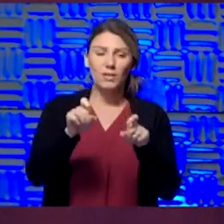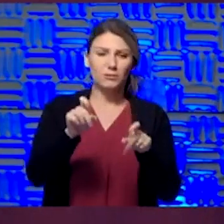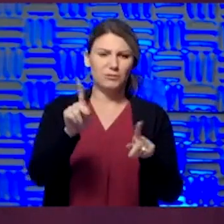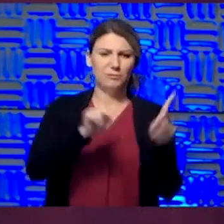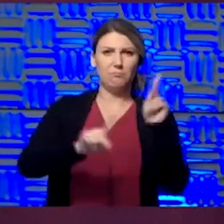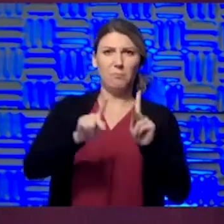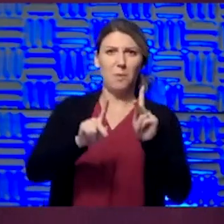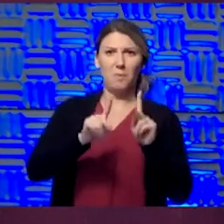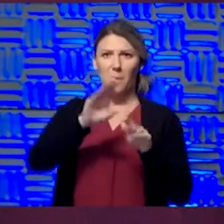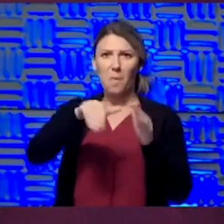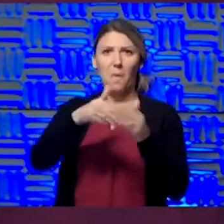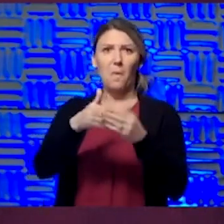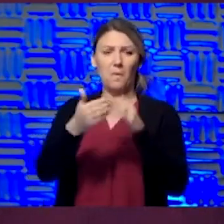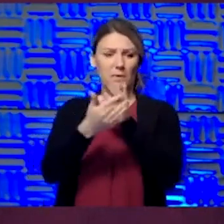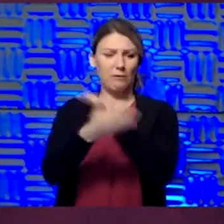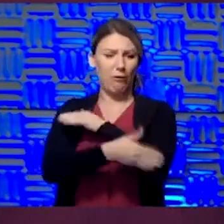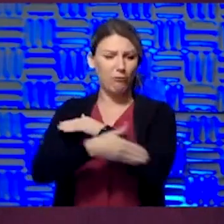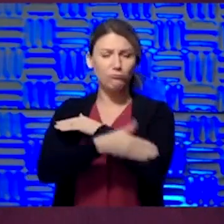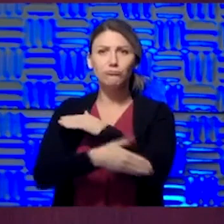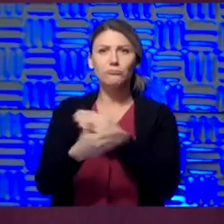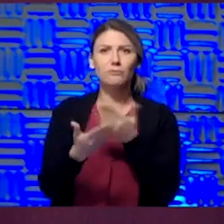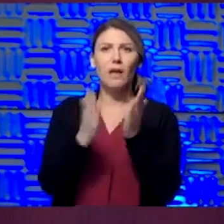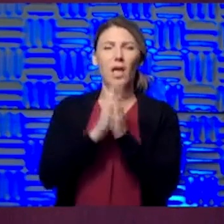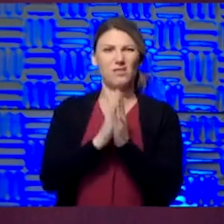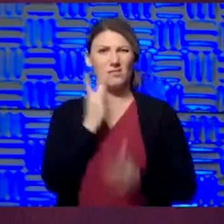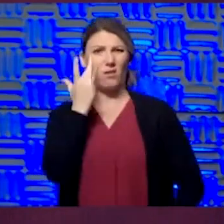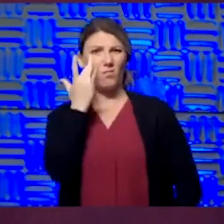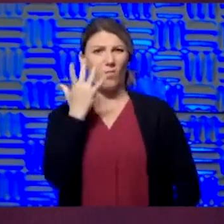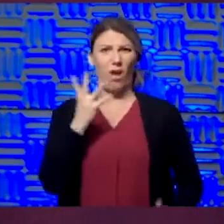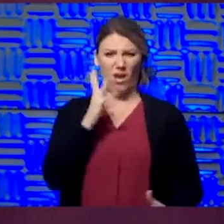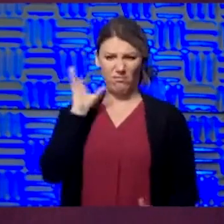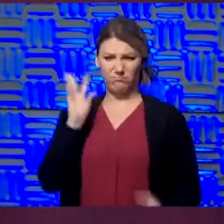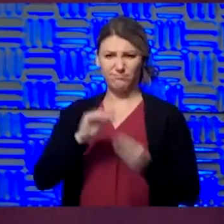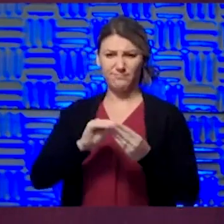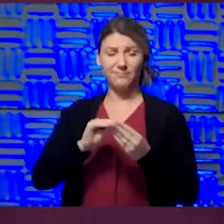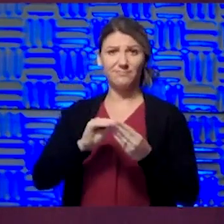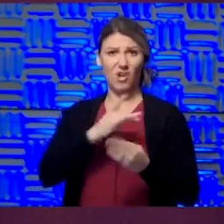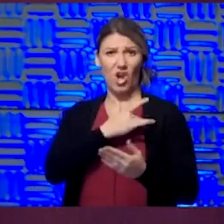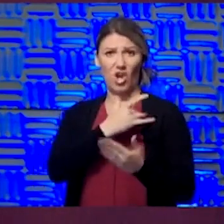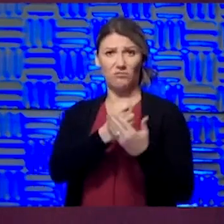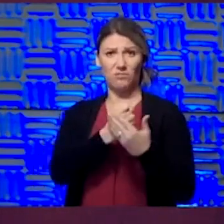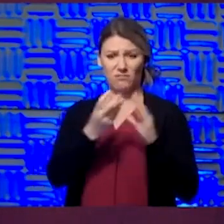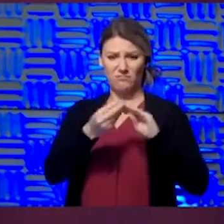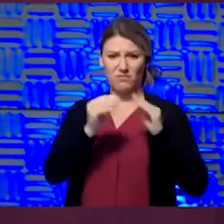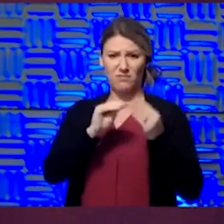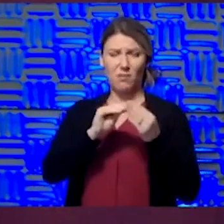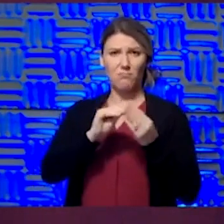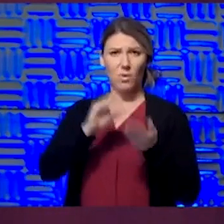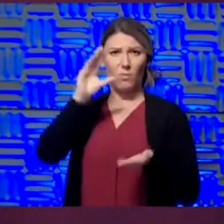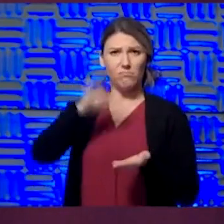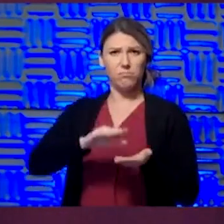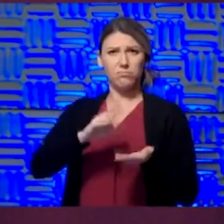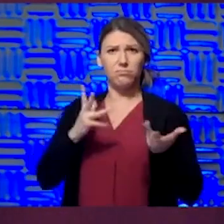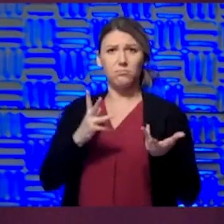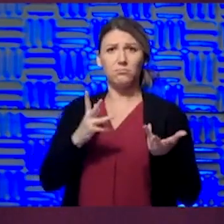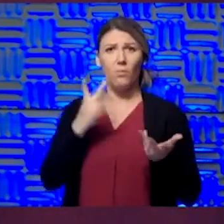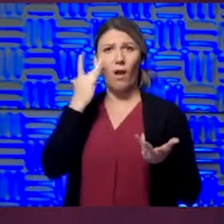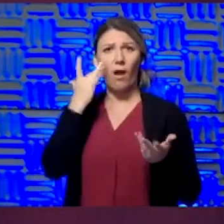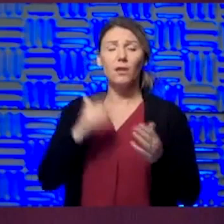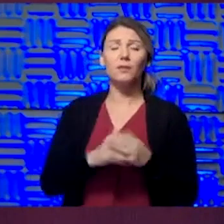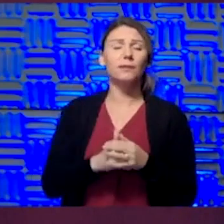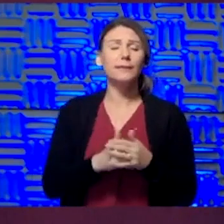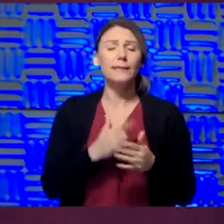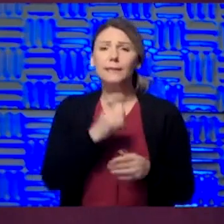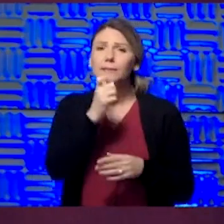are asking why the total heart attacks numbers have gone down. I don't